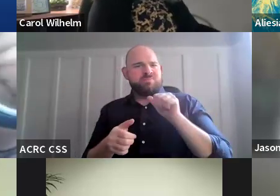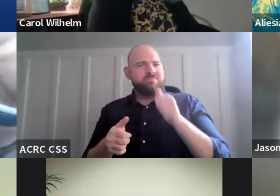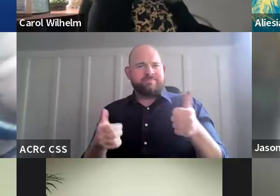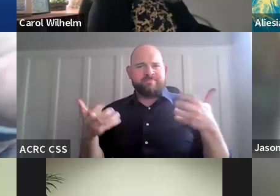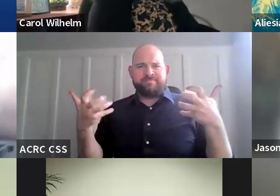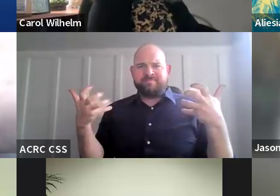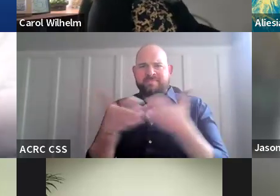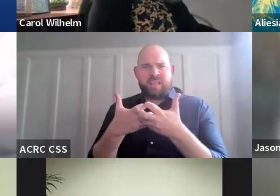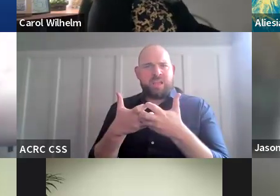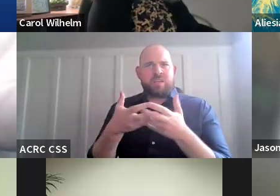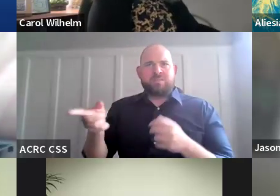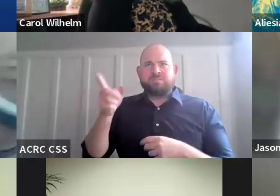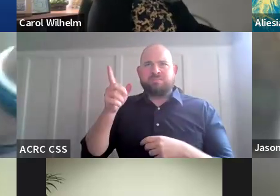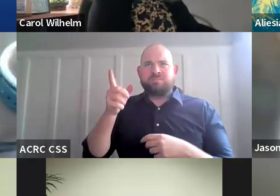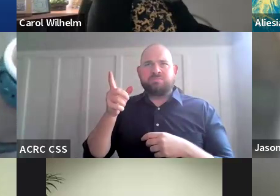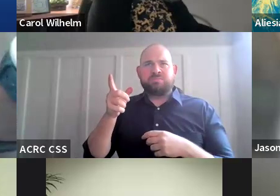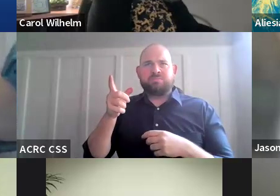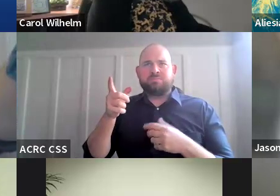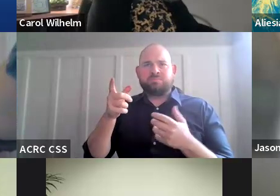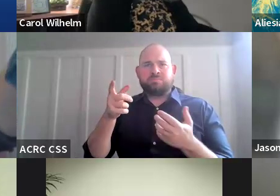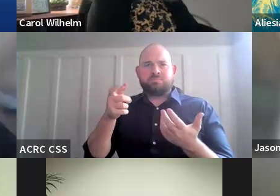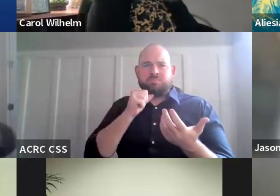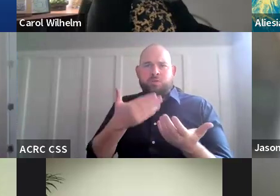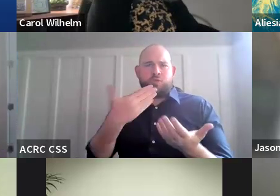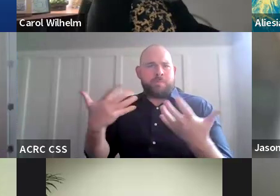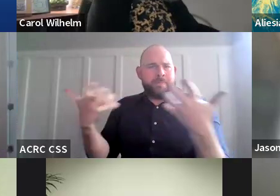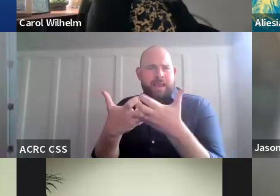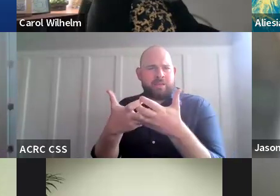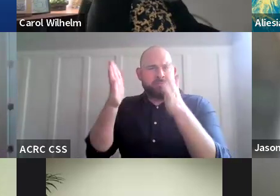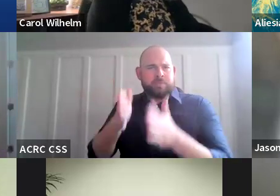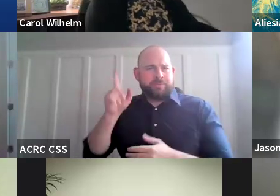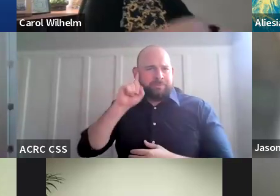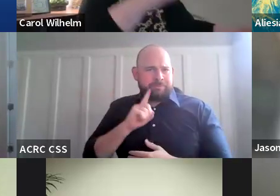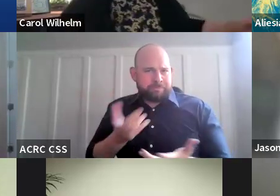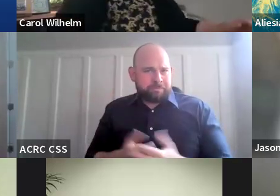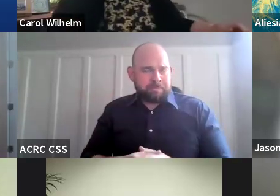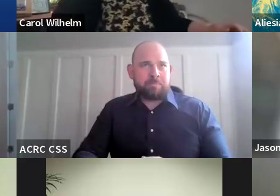And the topic this week will be what happens if an interpreter isn't a good match